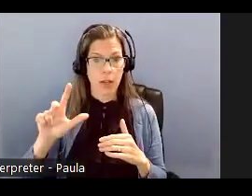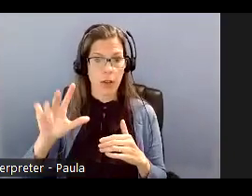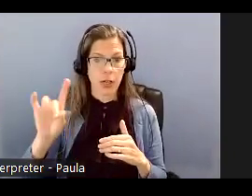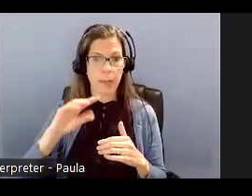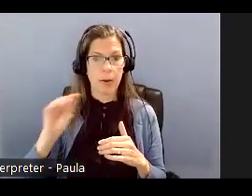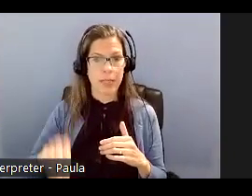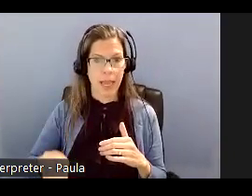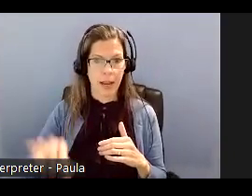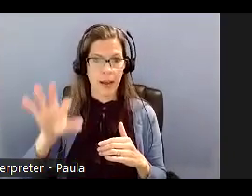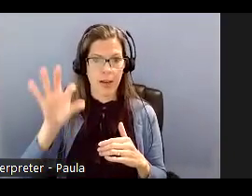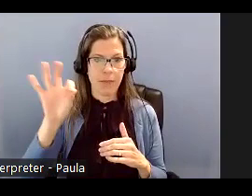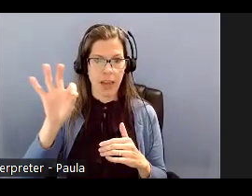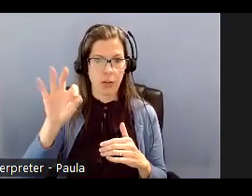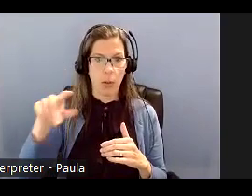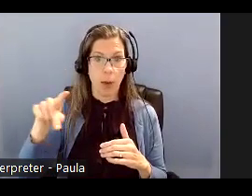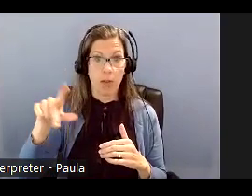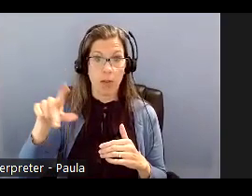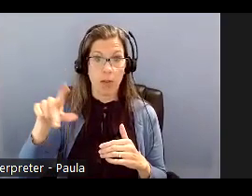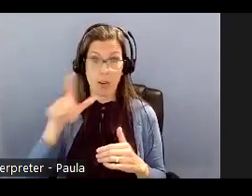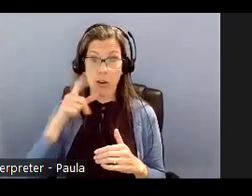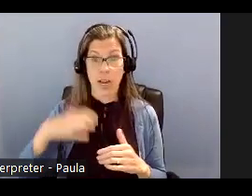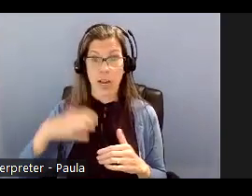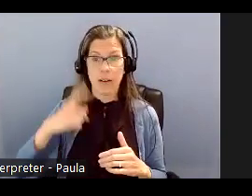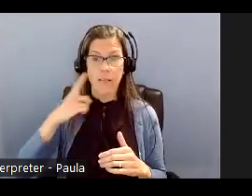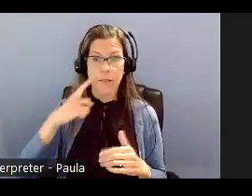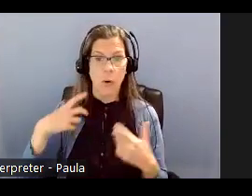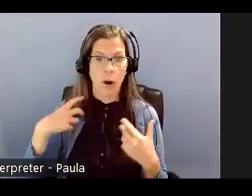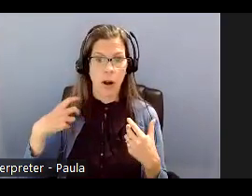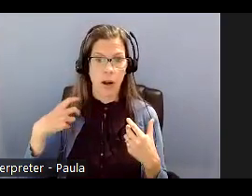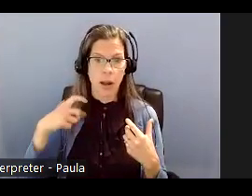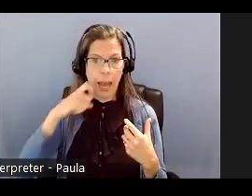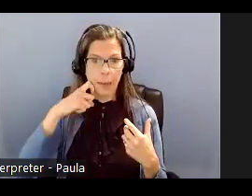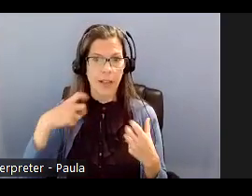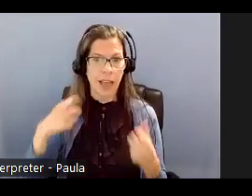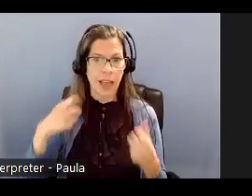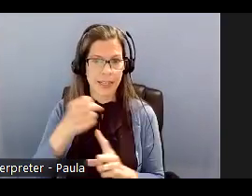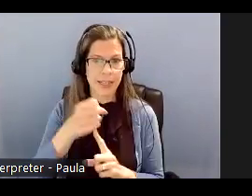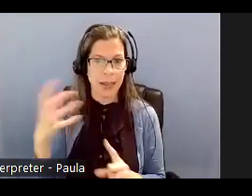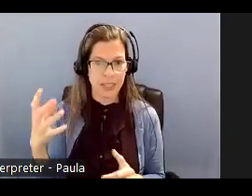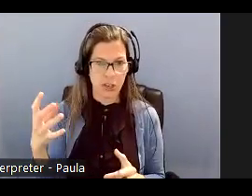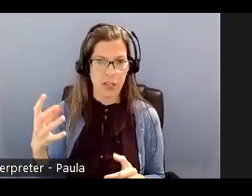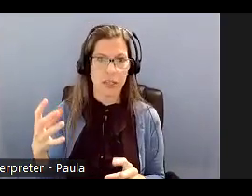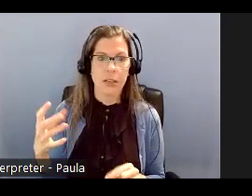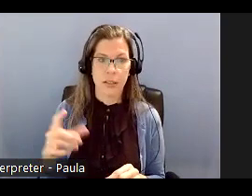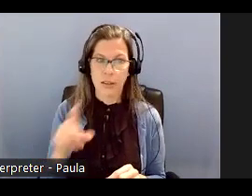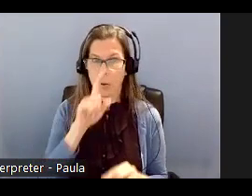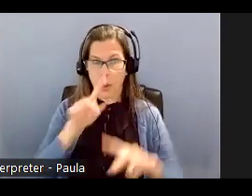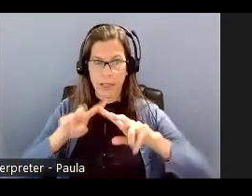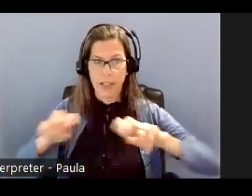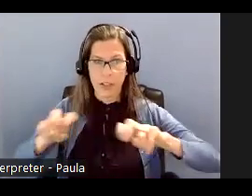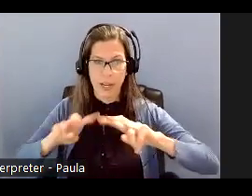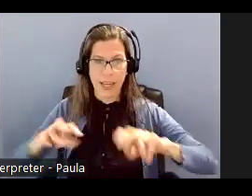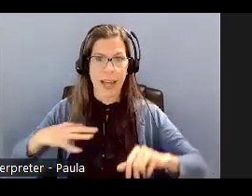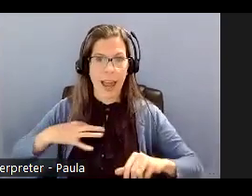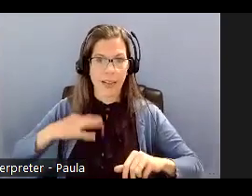federal poverty level, who would then be eligible for Apple Health Expansion. And so we're really just looking at some